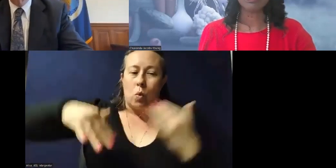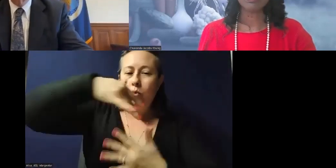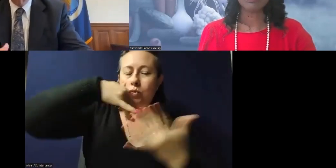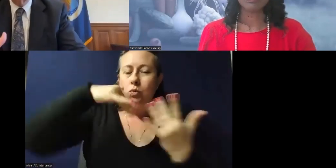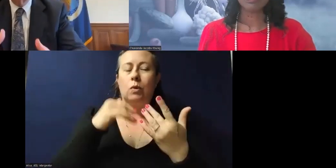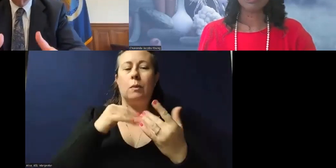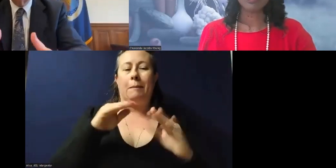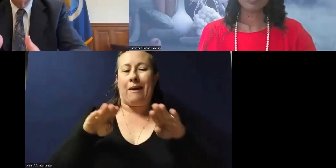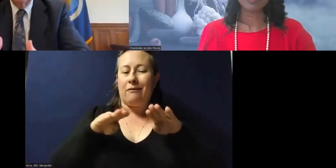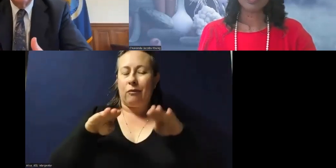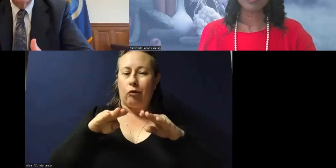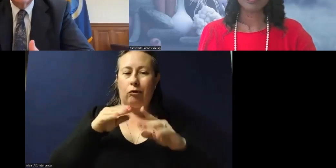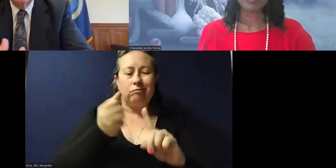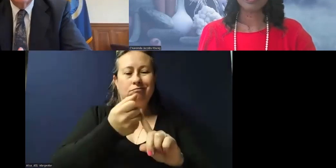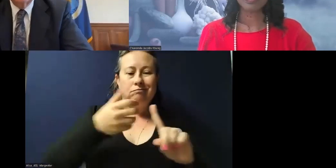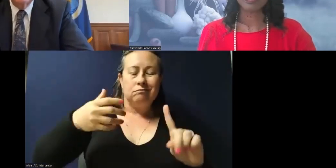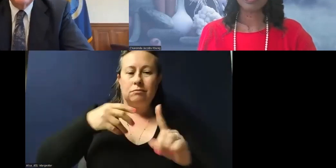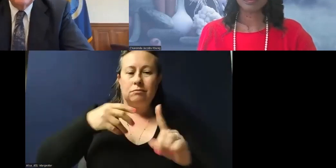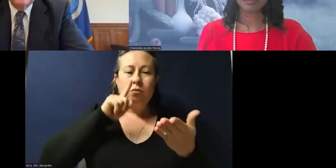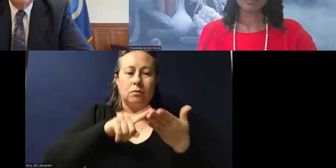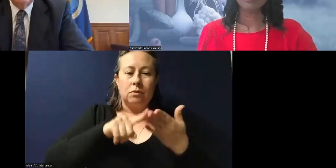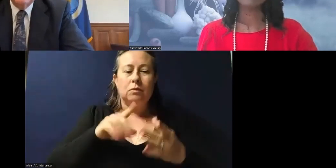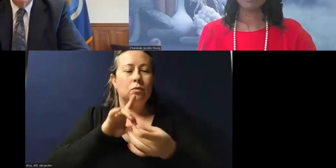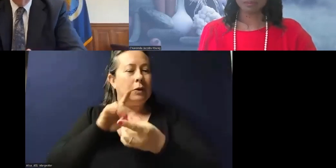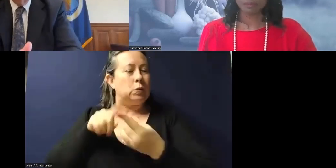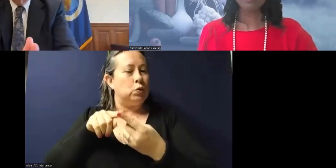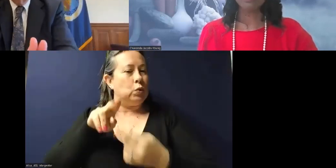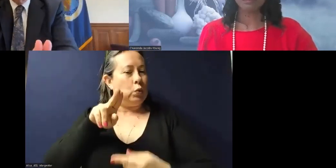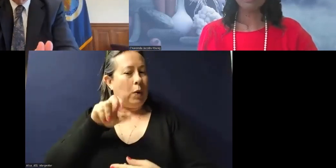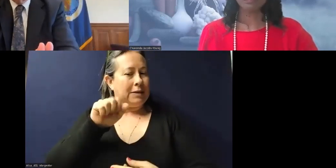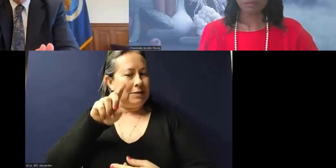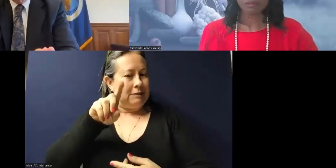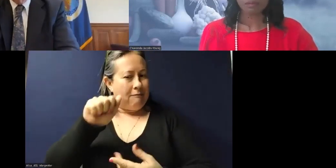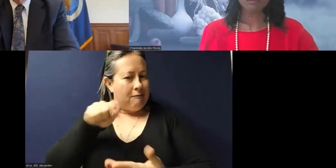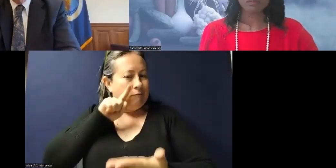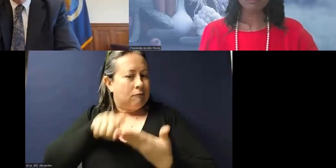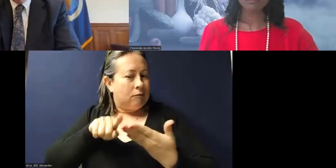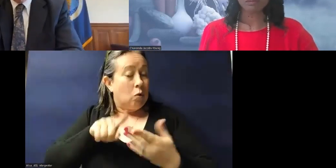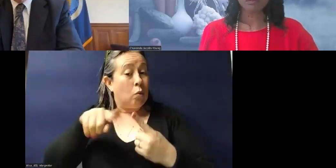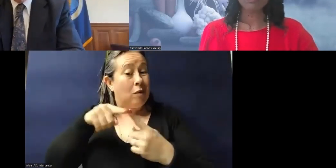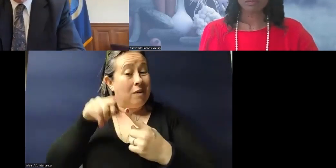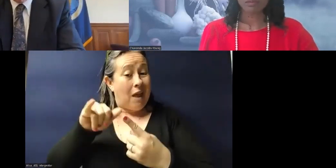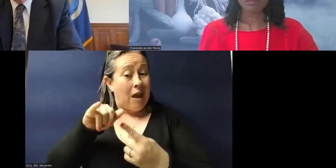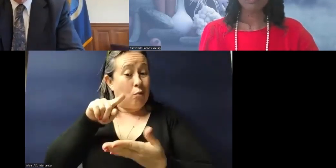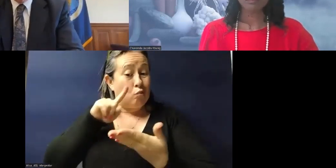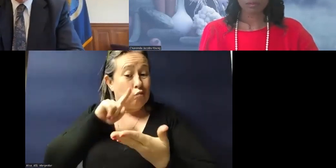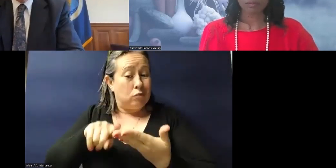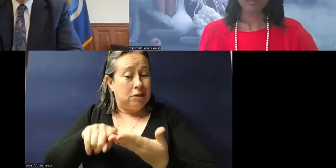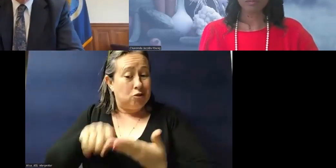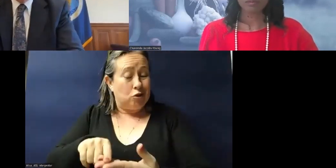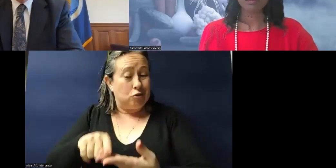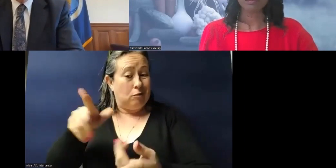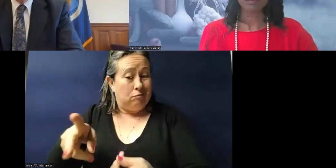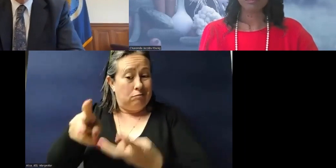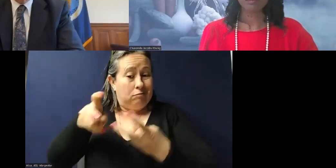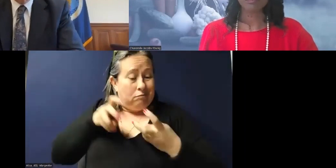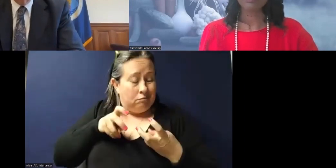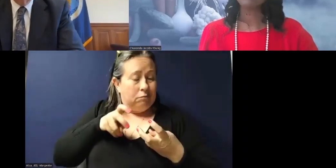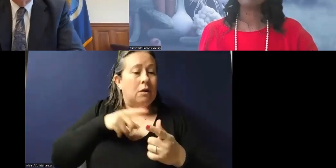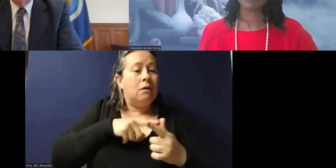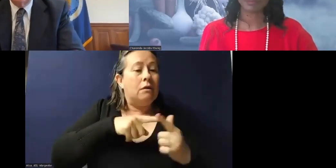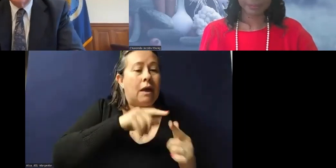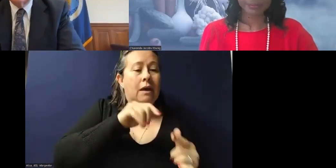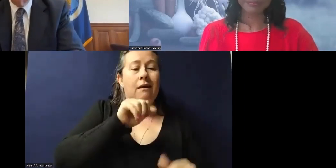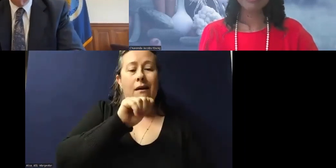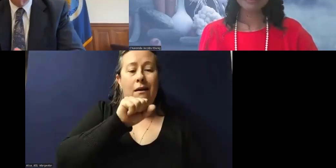economic research in terms of what we're doing at USDA. And I think once we get that research, once we get the precision research, then ASCEND's also